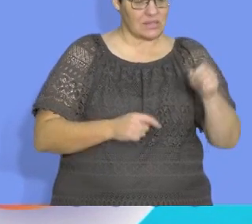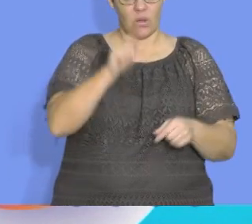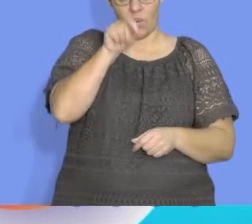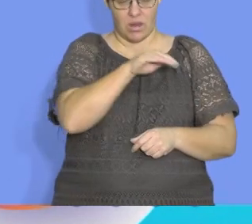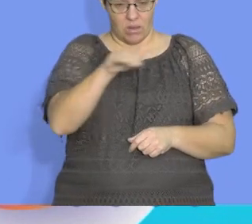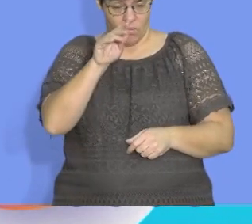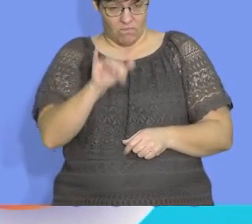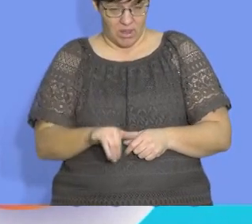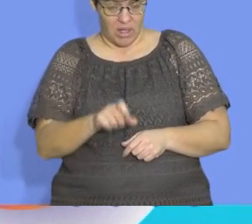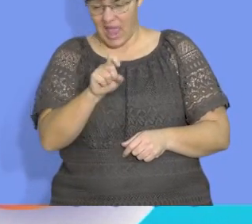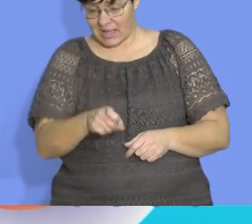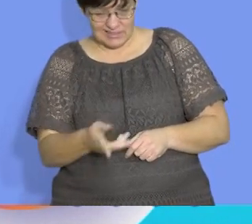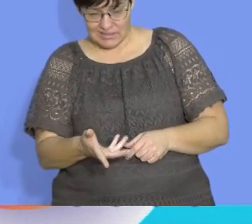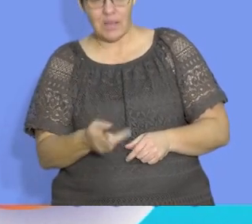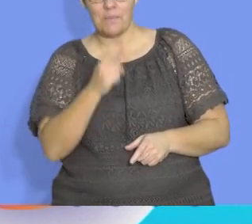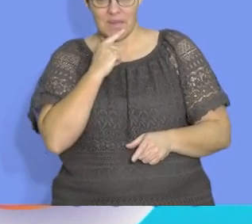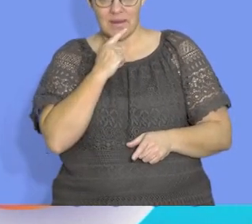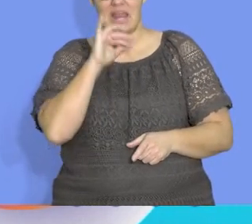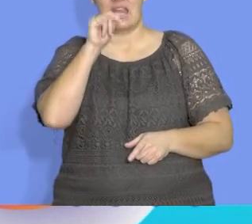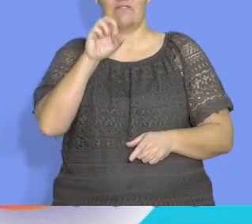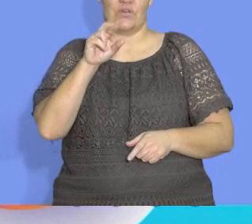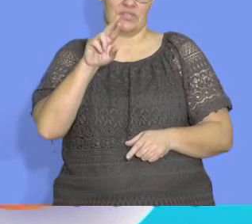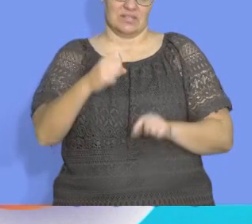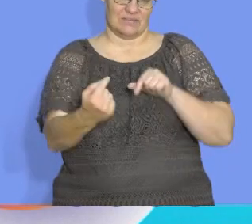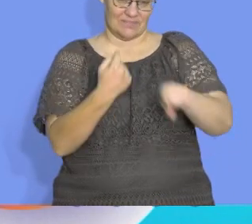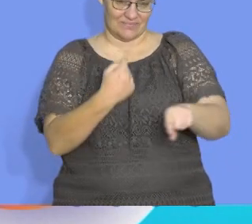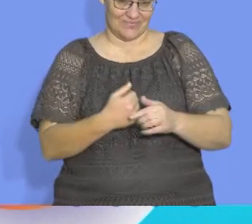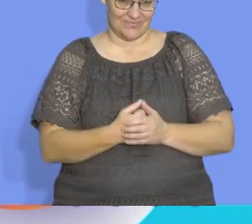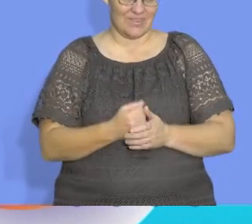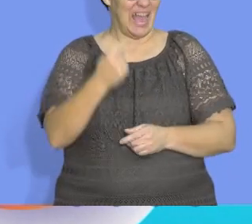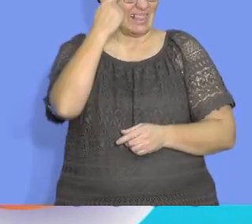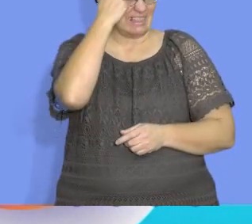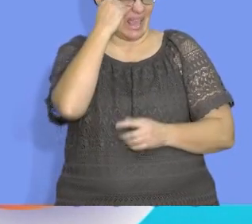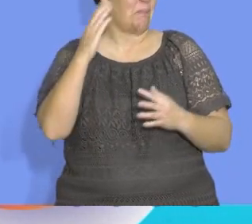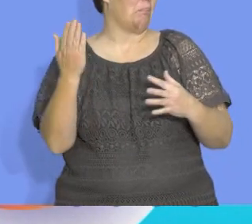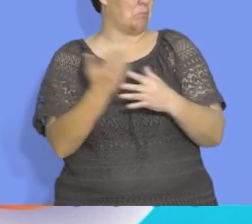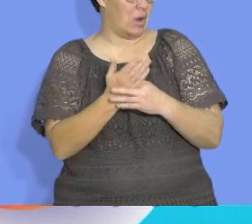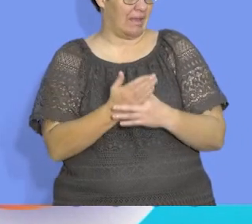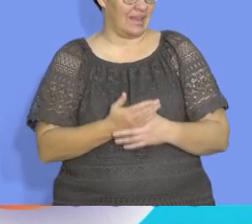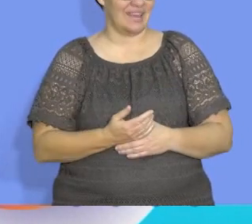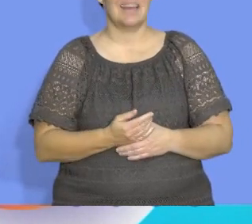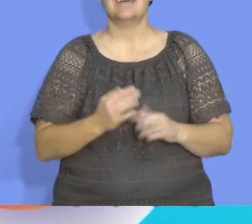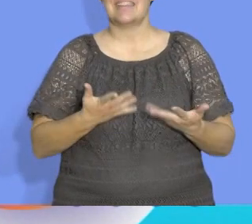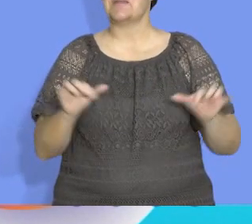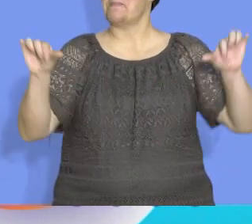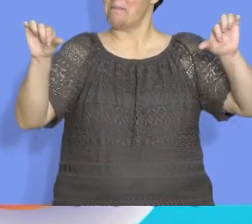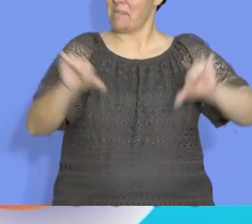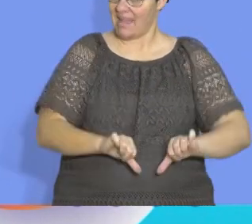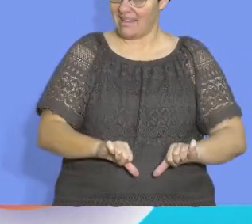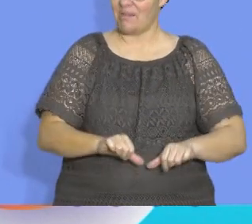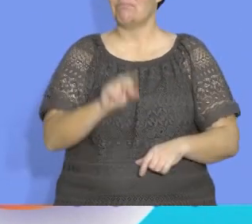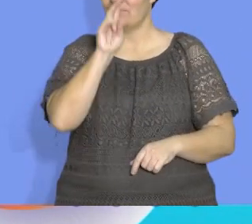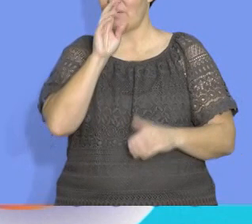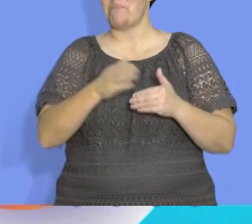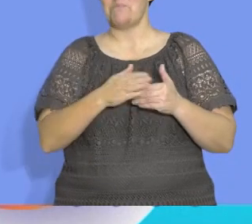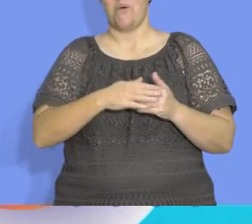1 over, then they're inversely. So that's the way to be able to check it. I think it's time for a quick little break, and then we'll